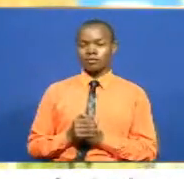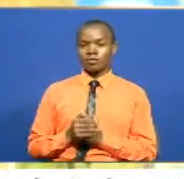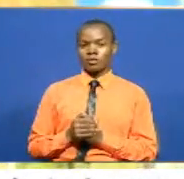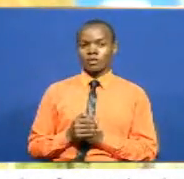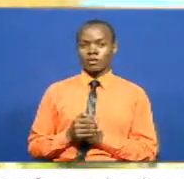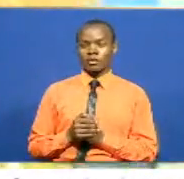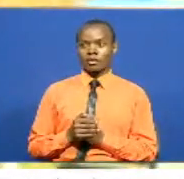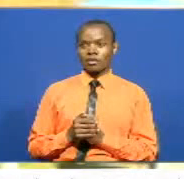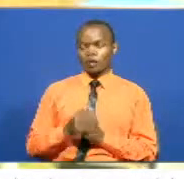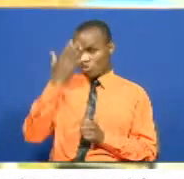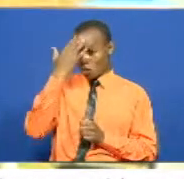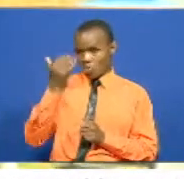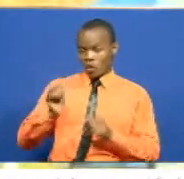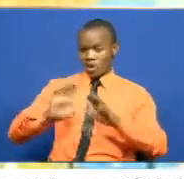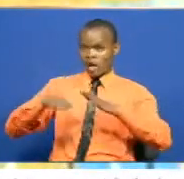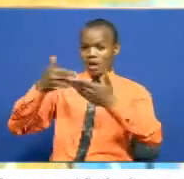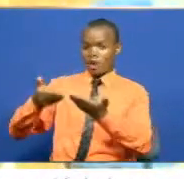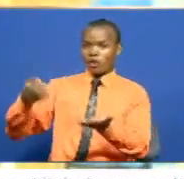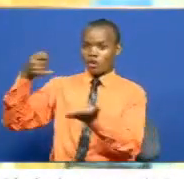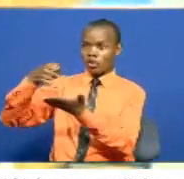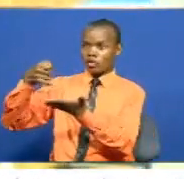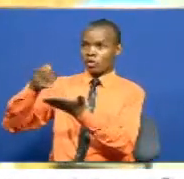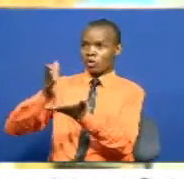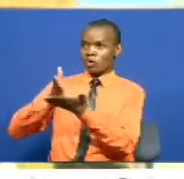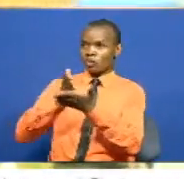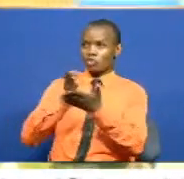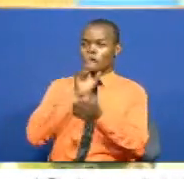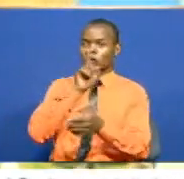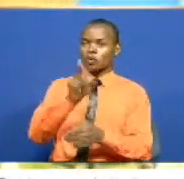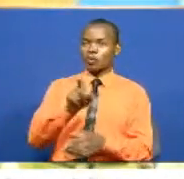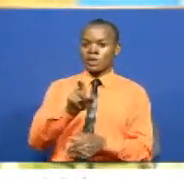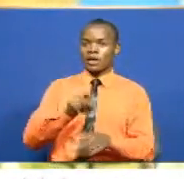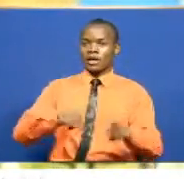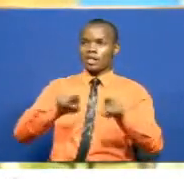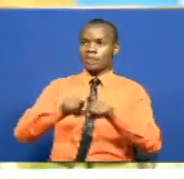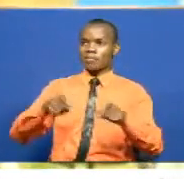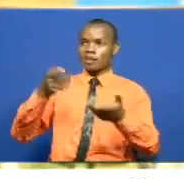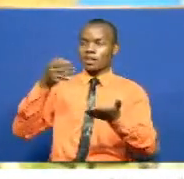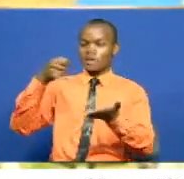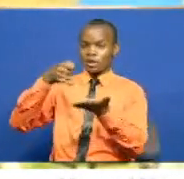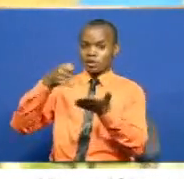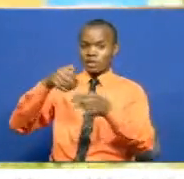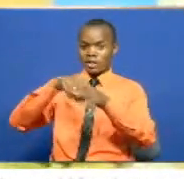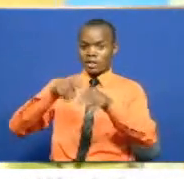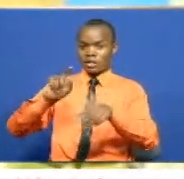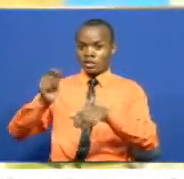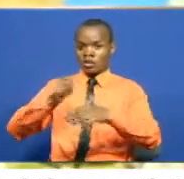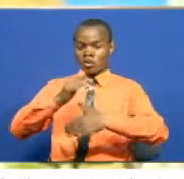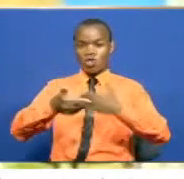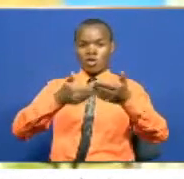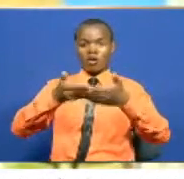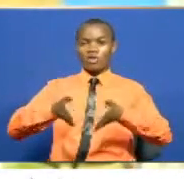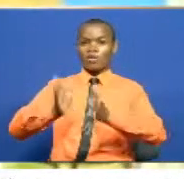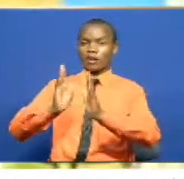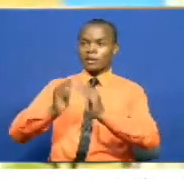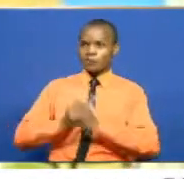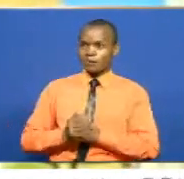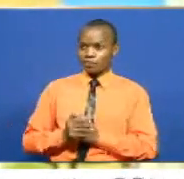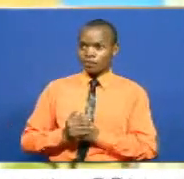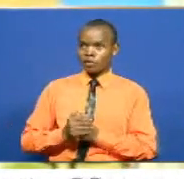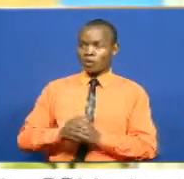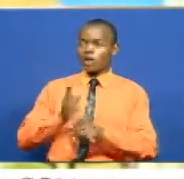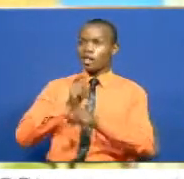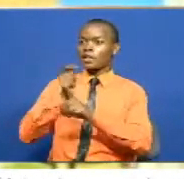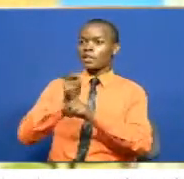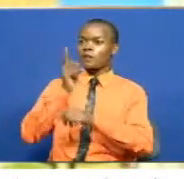the way inclusion has been brought on board in Kenya in all directions. I'm trained in